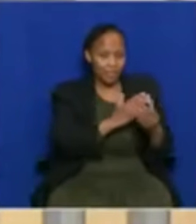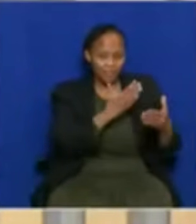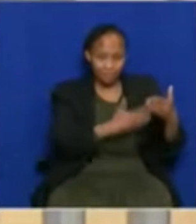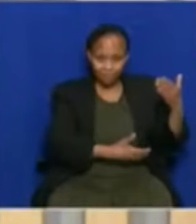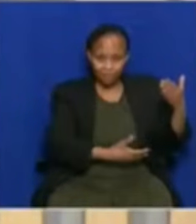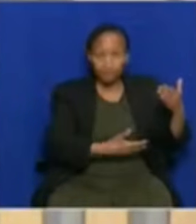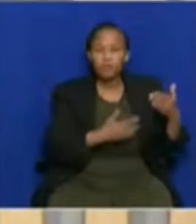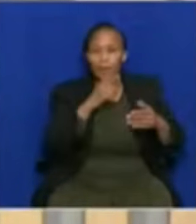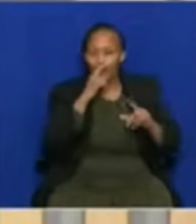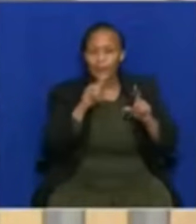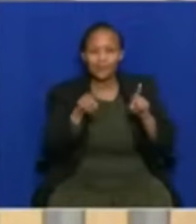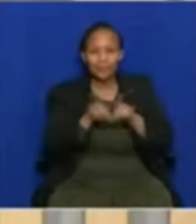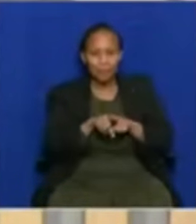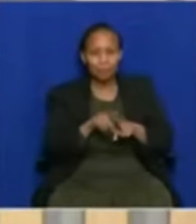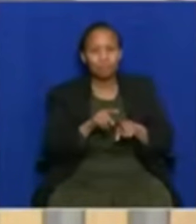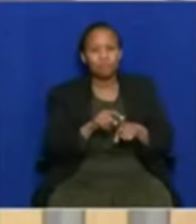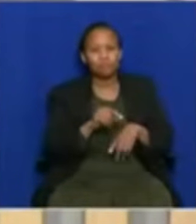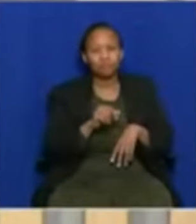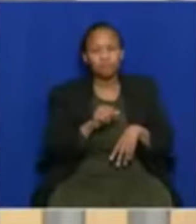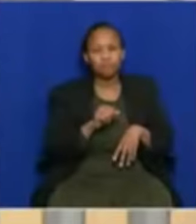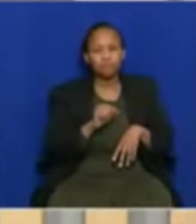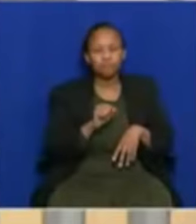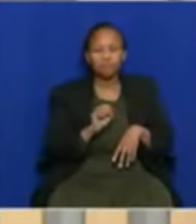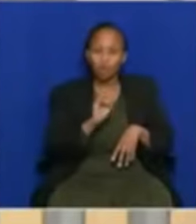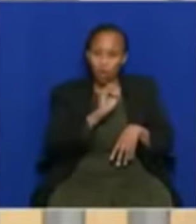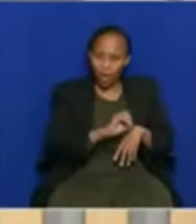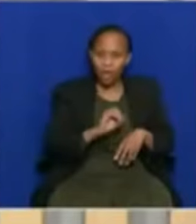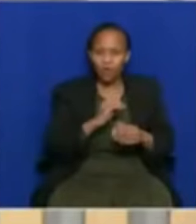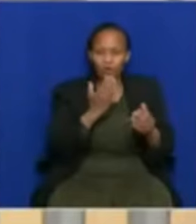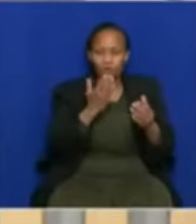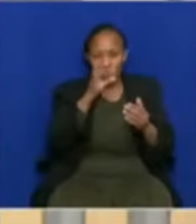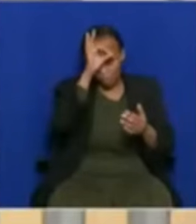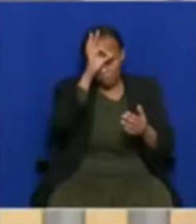Valeria basically were the same.